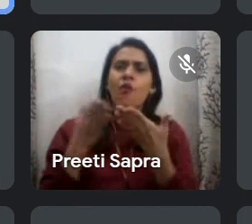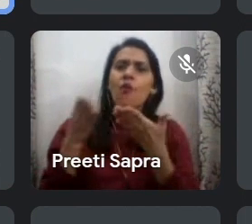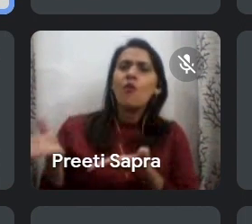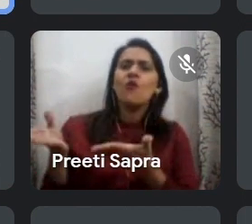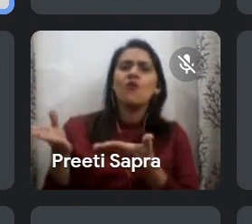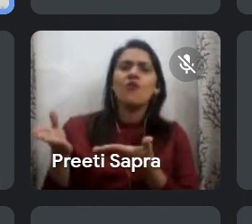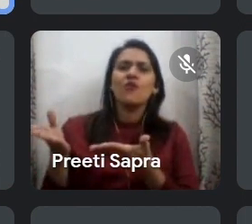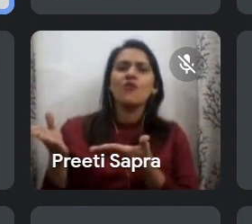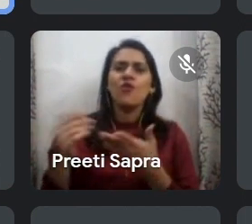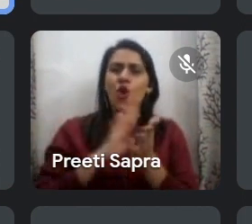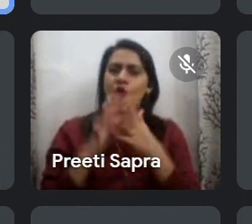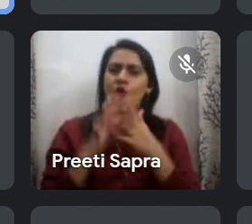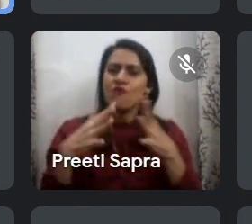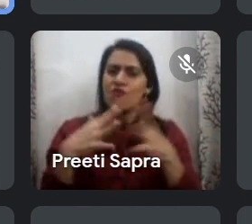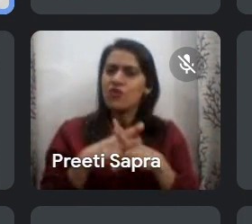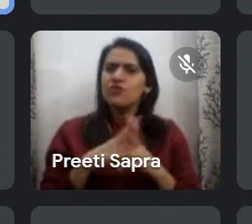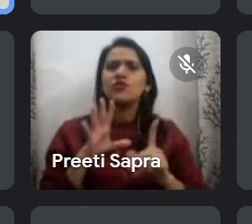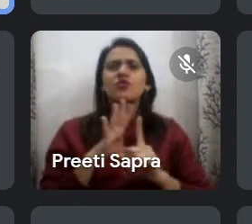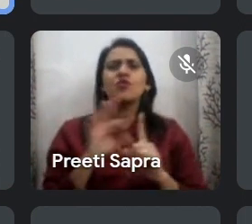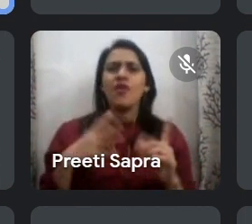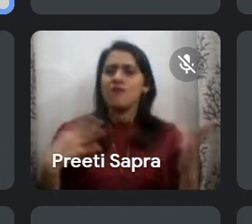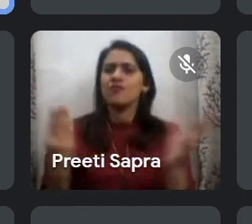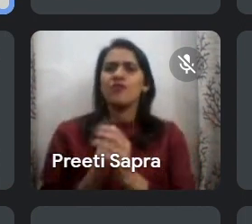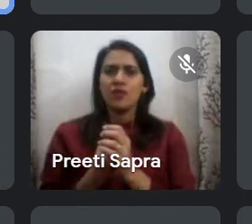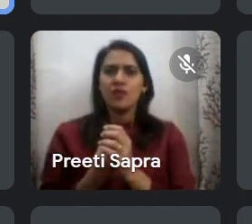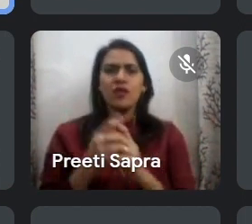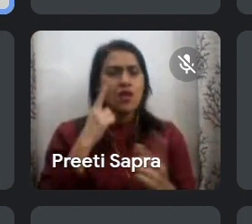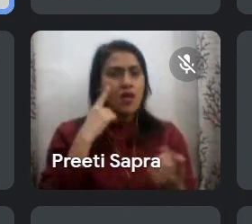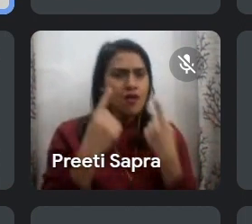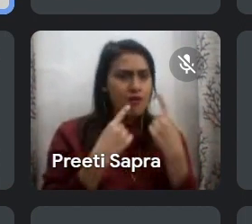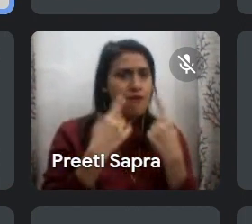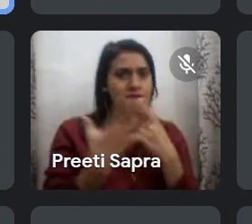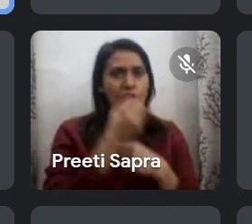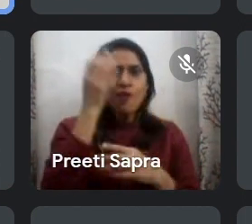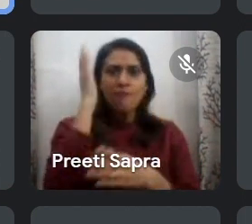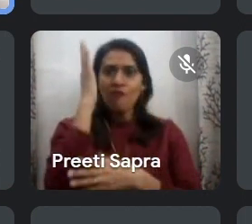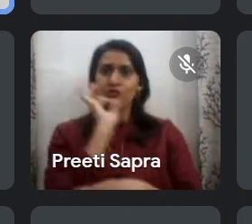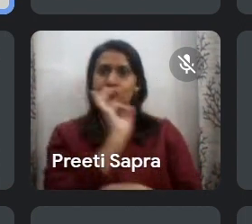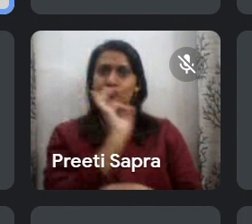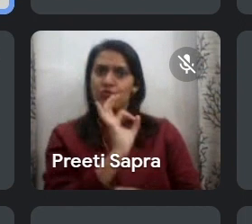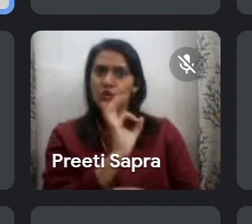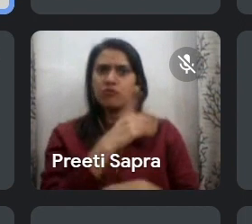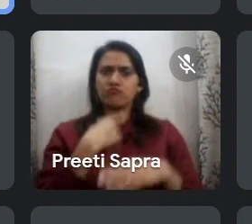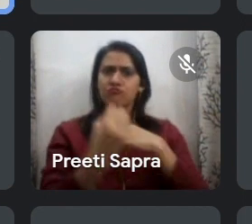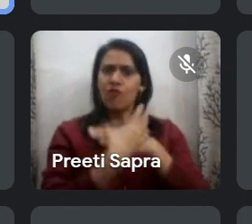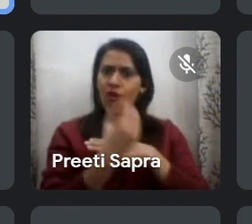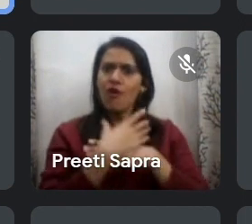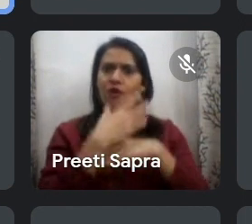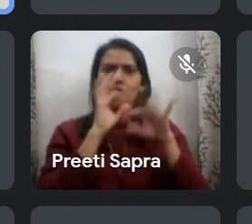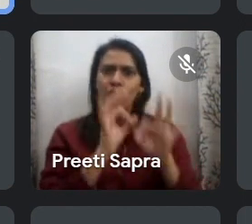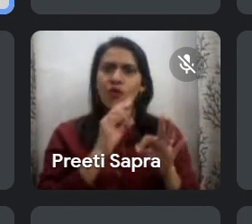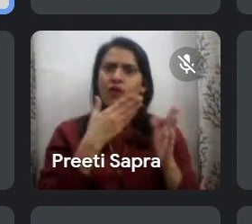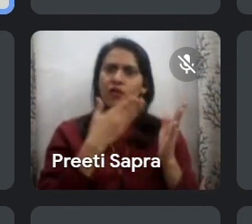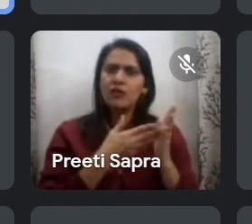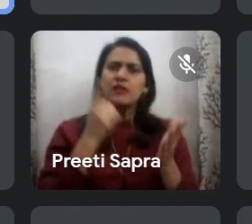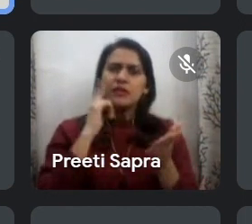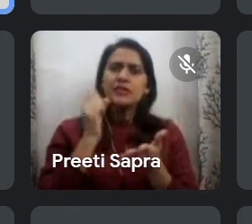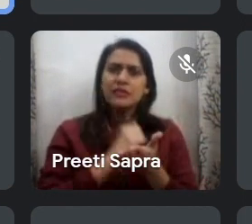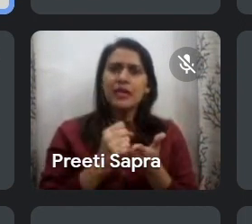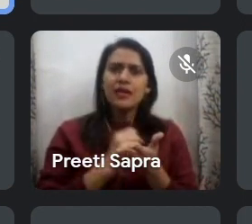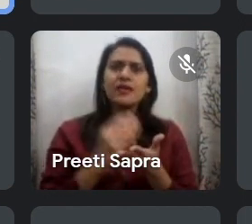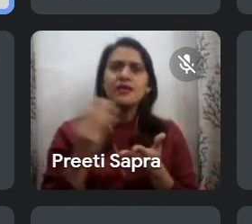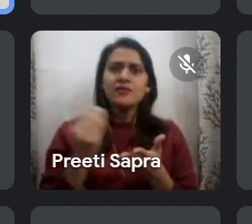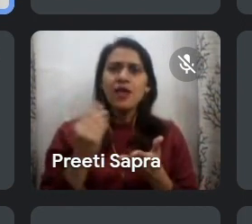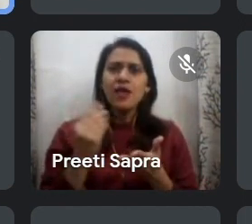your homework, that's technology. If you end up finding a good professor who advocates for you, says, you should actually try out and get this test